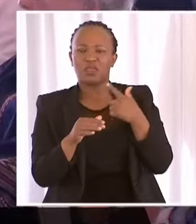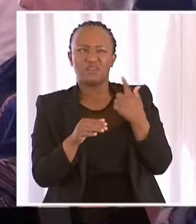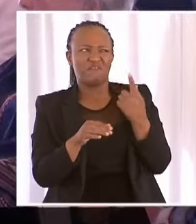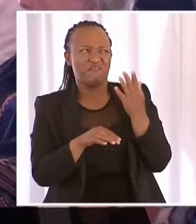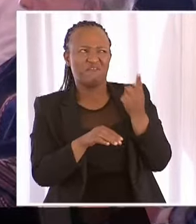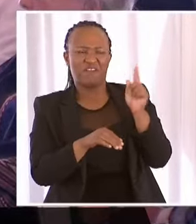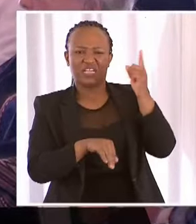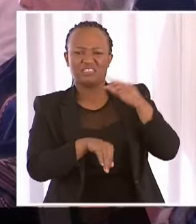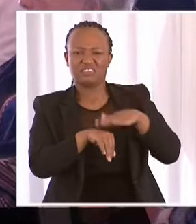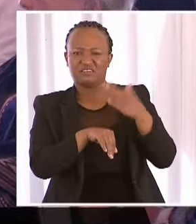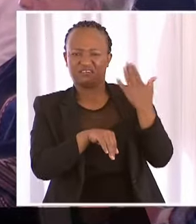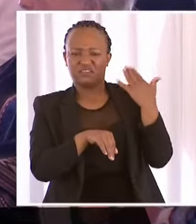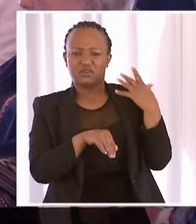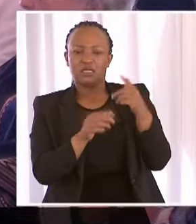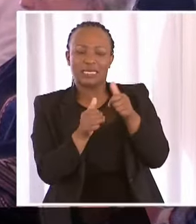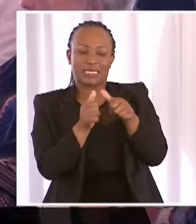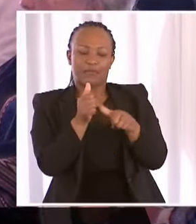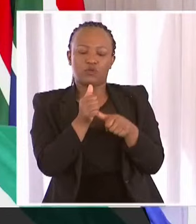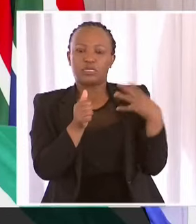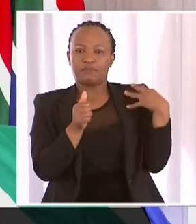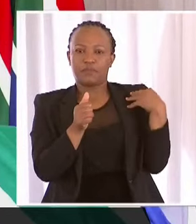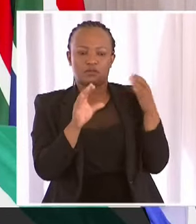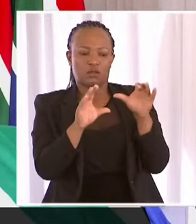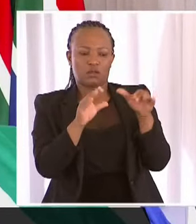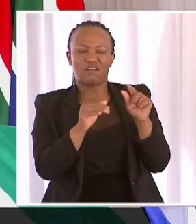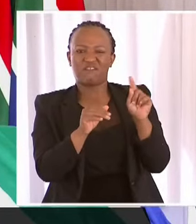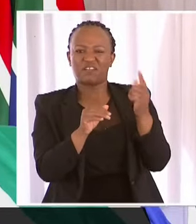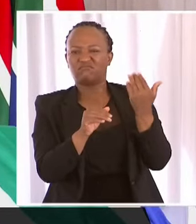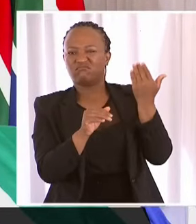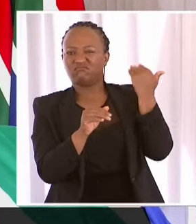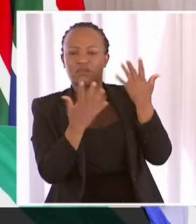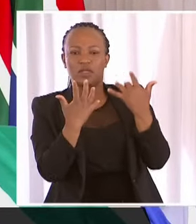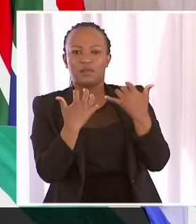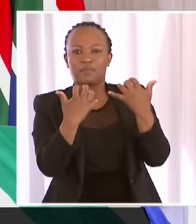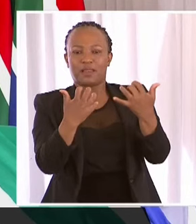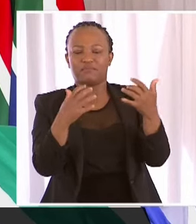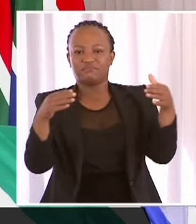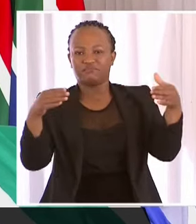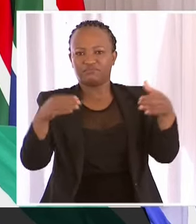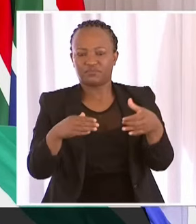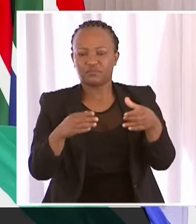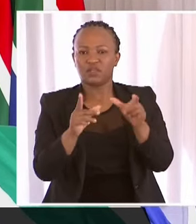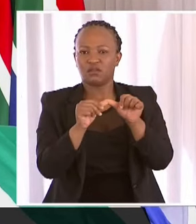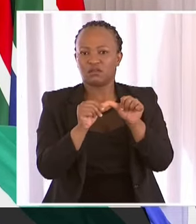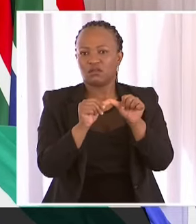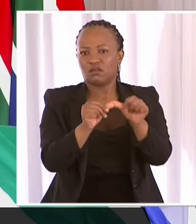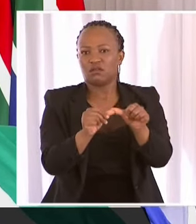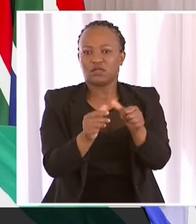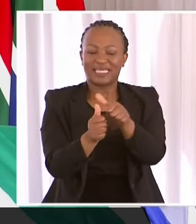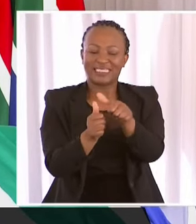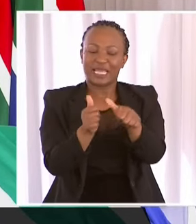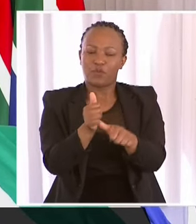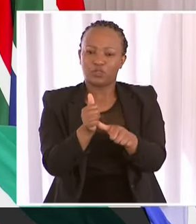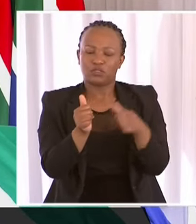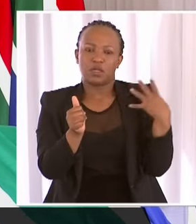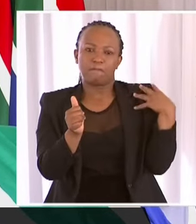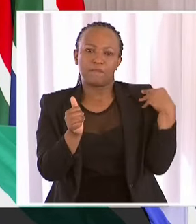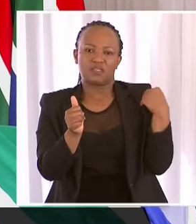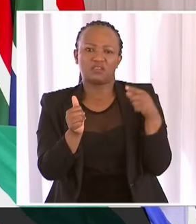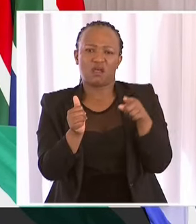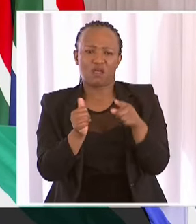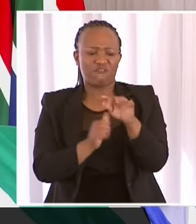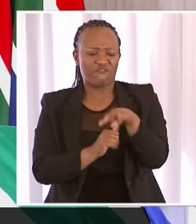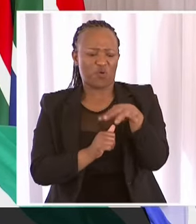first parliament. As we know, I became a minister. He remained deputy minister for 14 years, serving